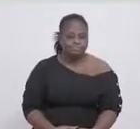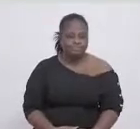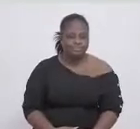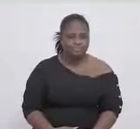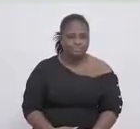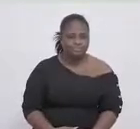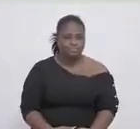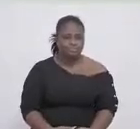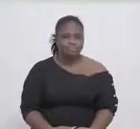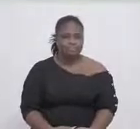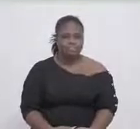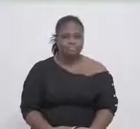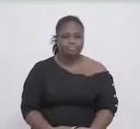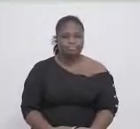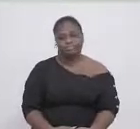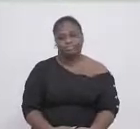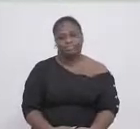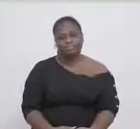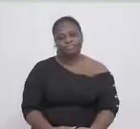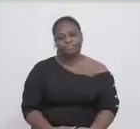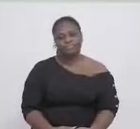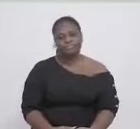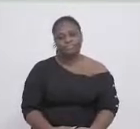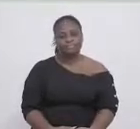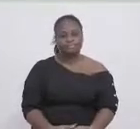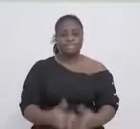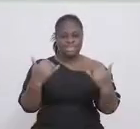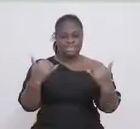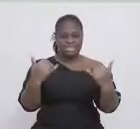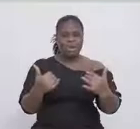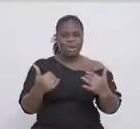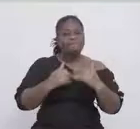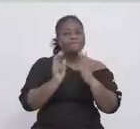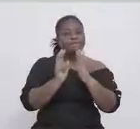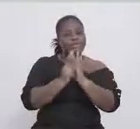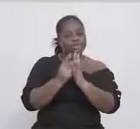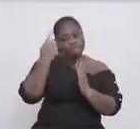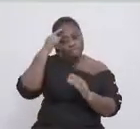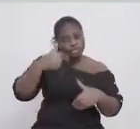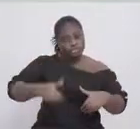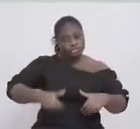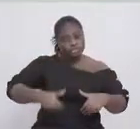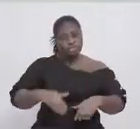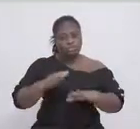quick soundbite of a young coder sharing their experience on the journey.